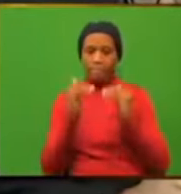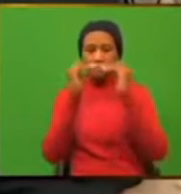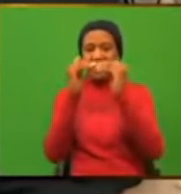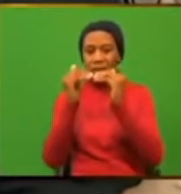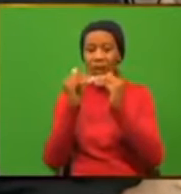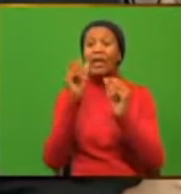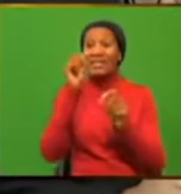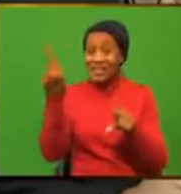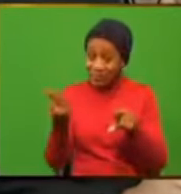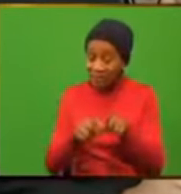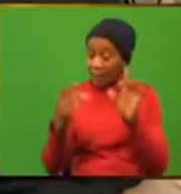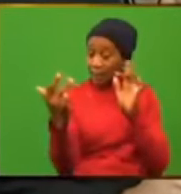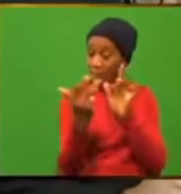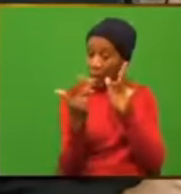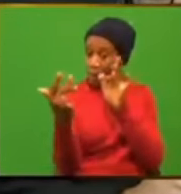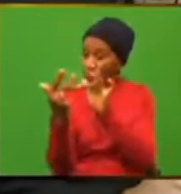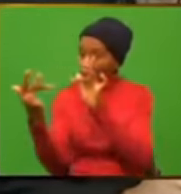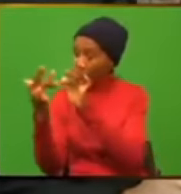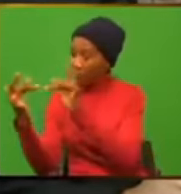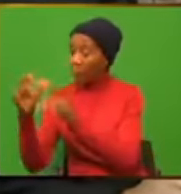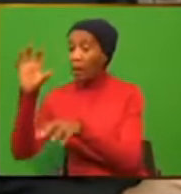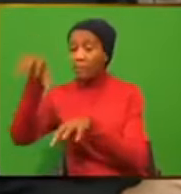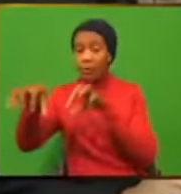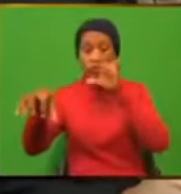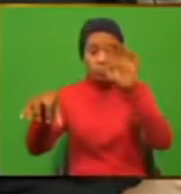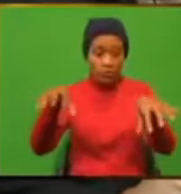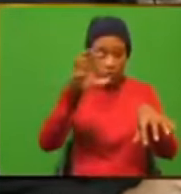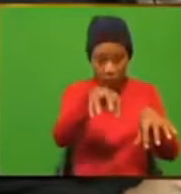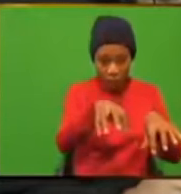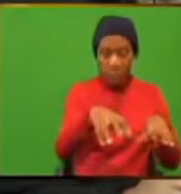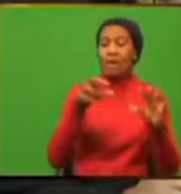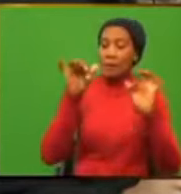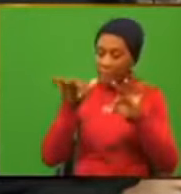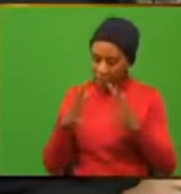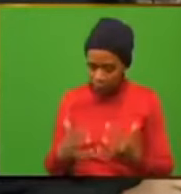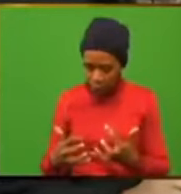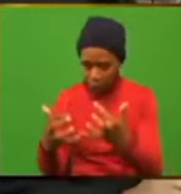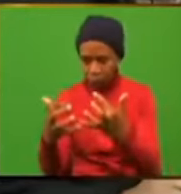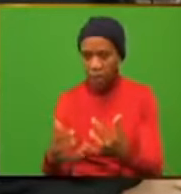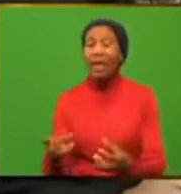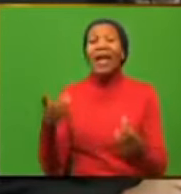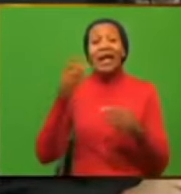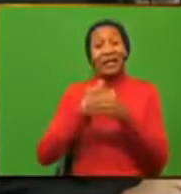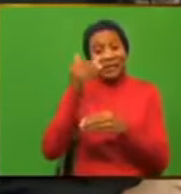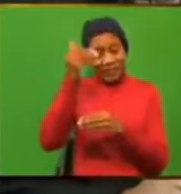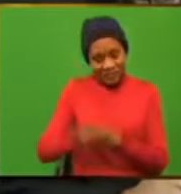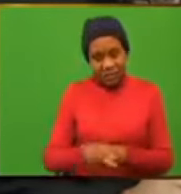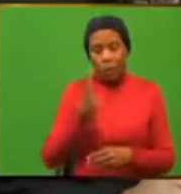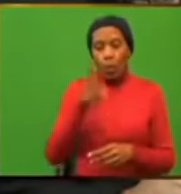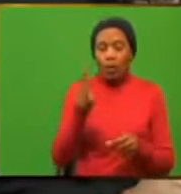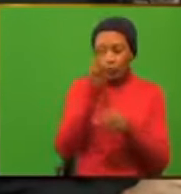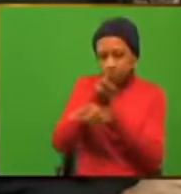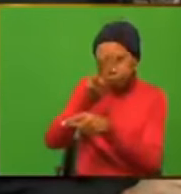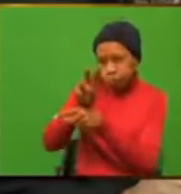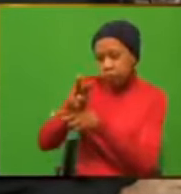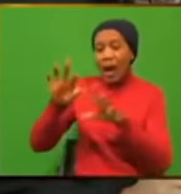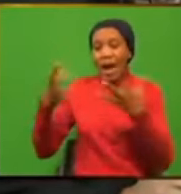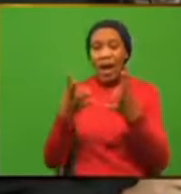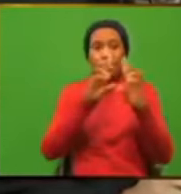with provinces and with the public. And then we will monitor the departments on the